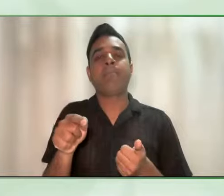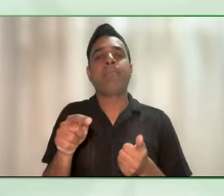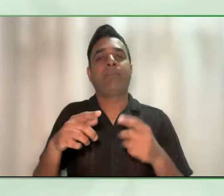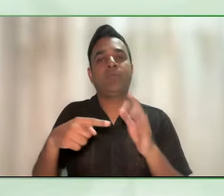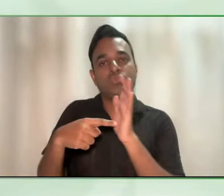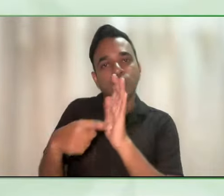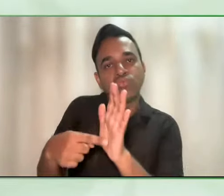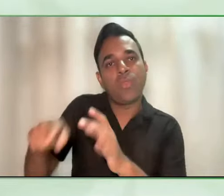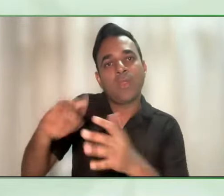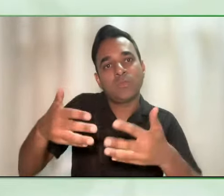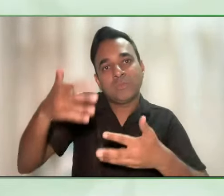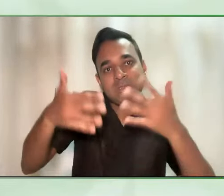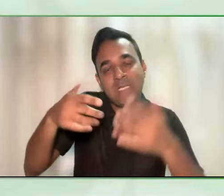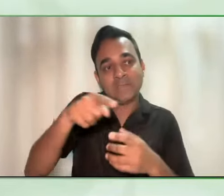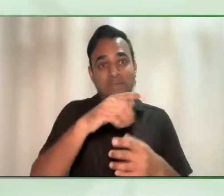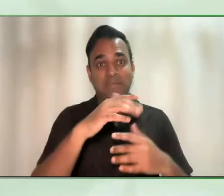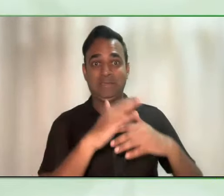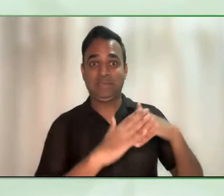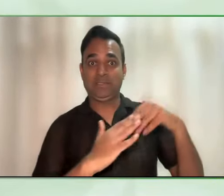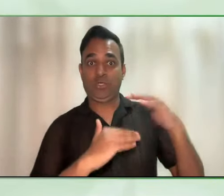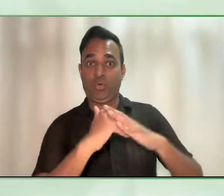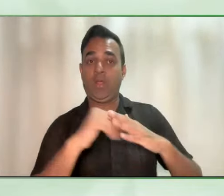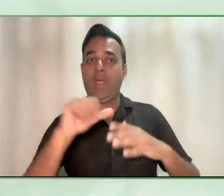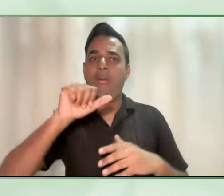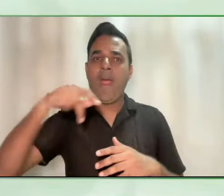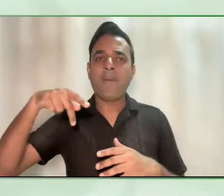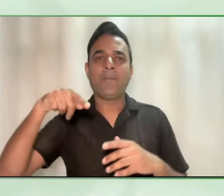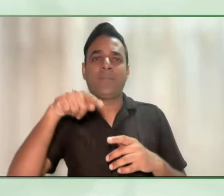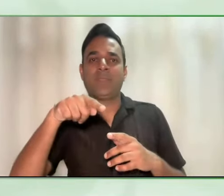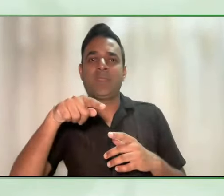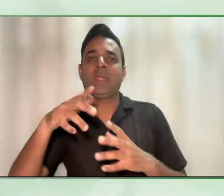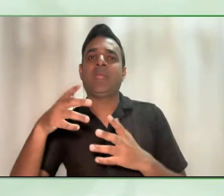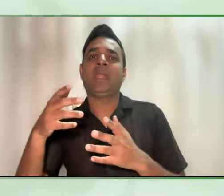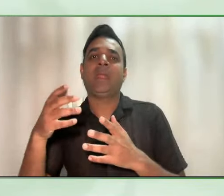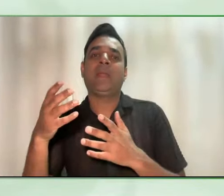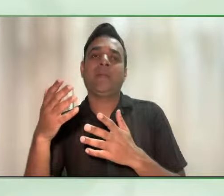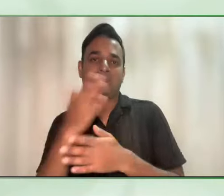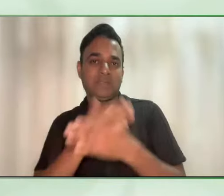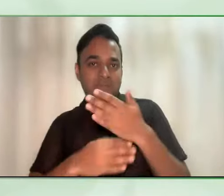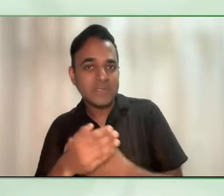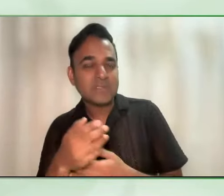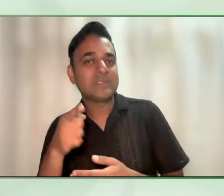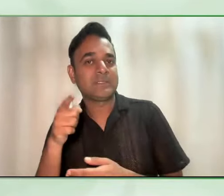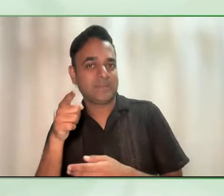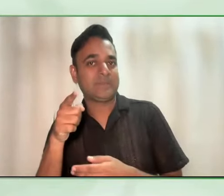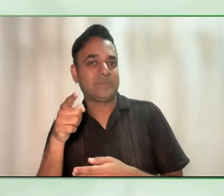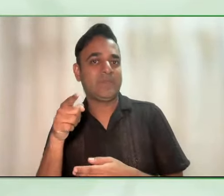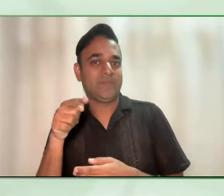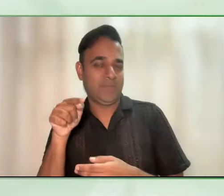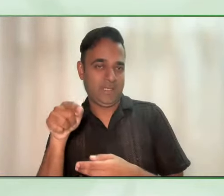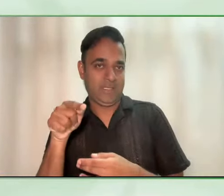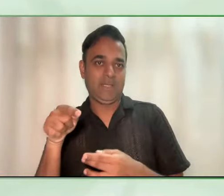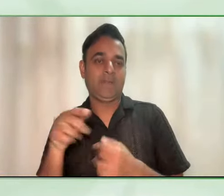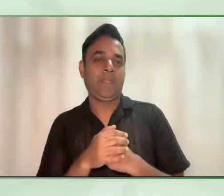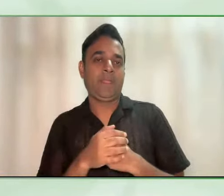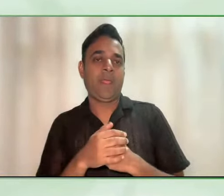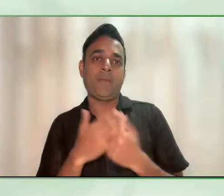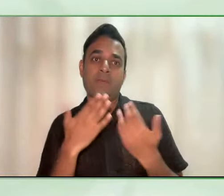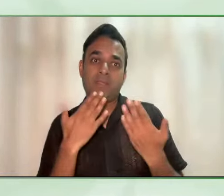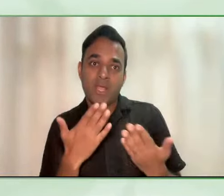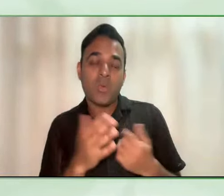conference that we are organizing in Cyprus in September, 10 to 12 September. It's the